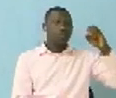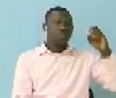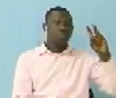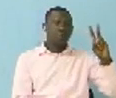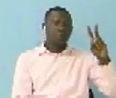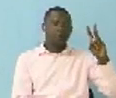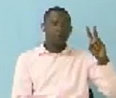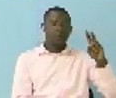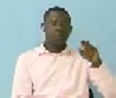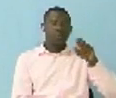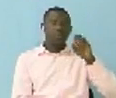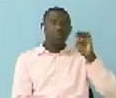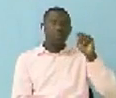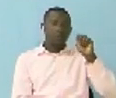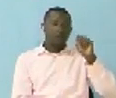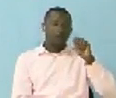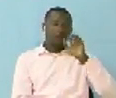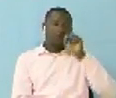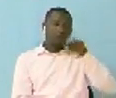Correct?